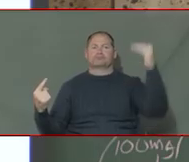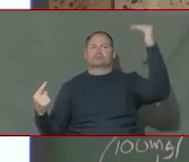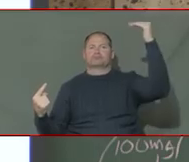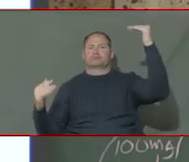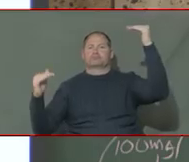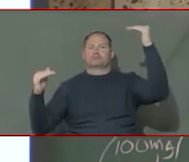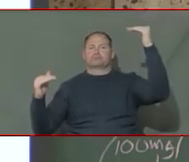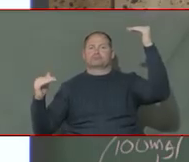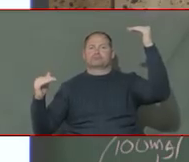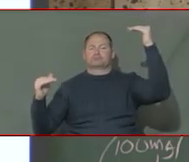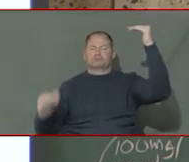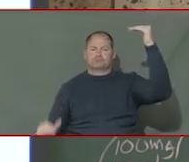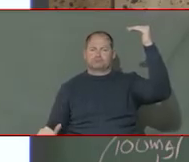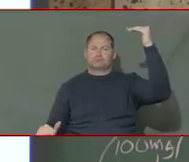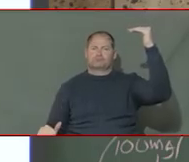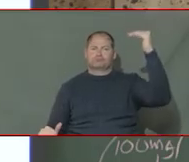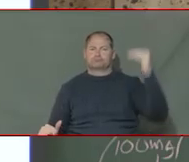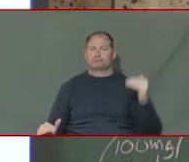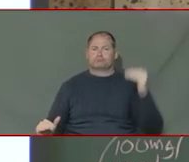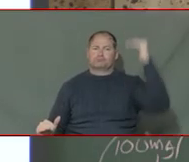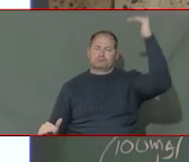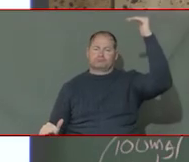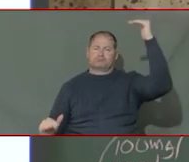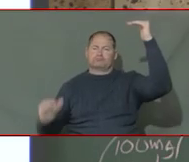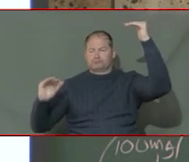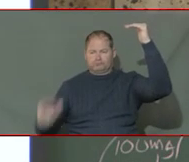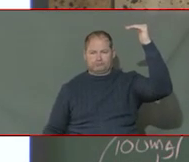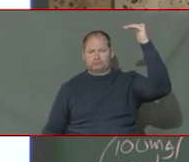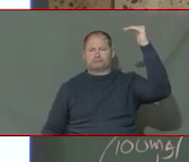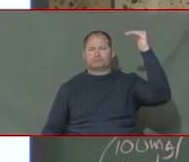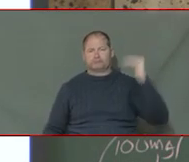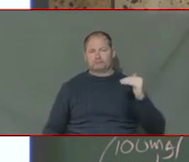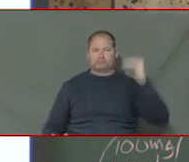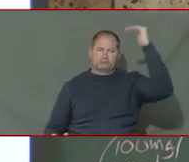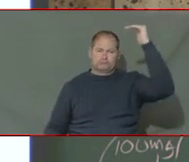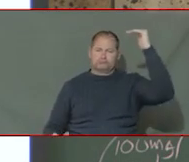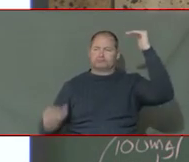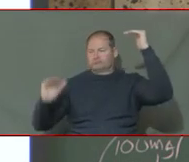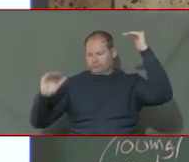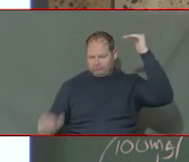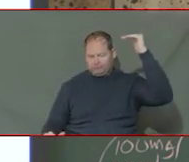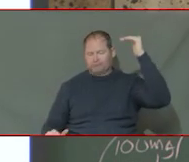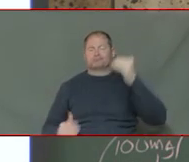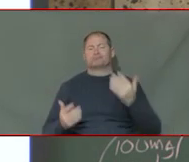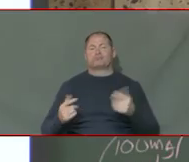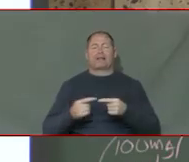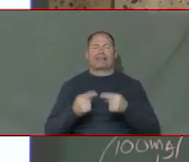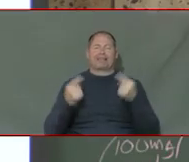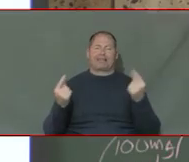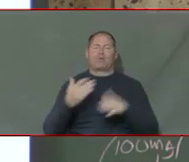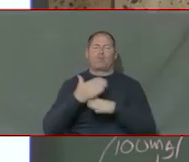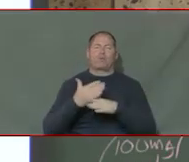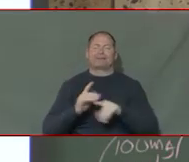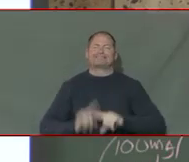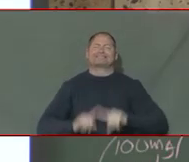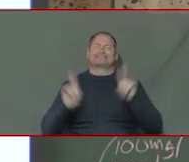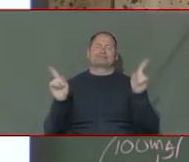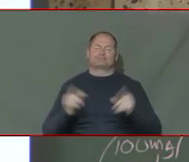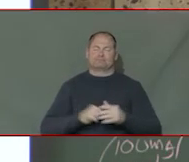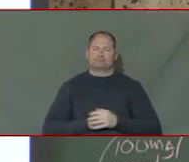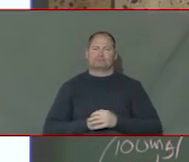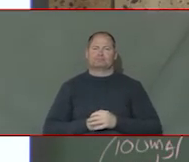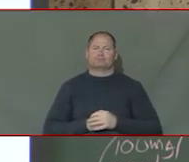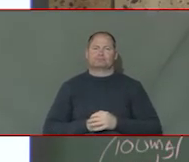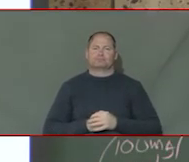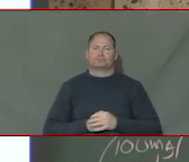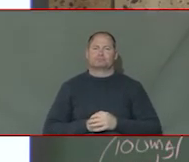decreases something. This is insulin and glucagon. Right, can you tell us what is glucagon